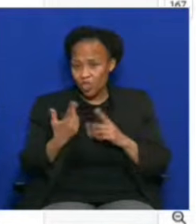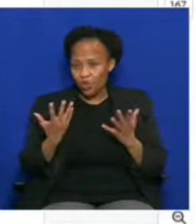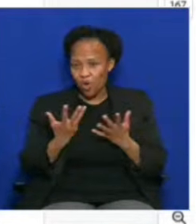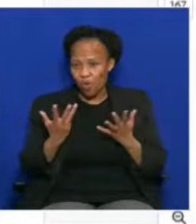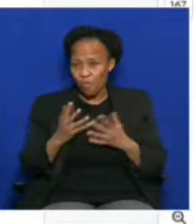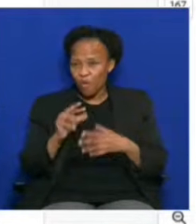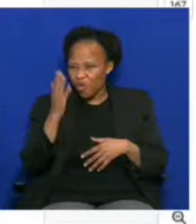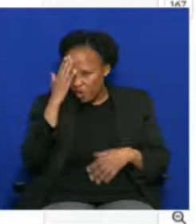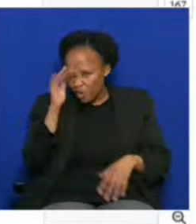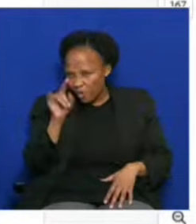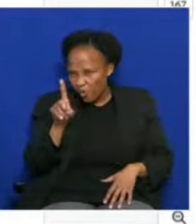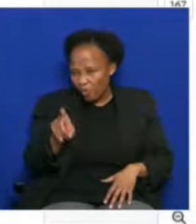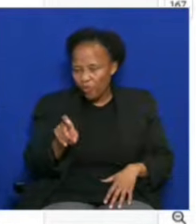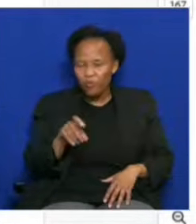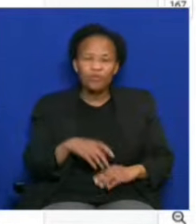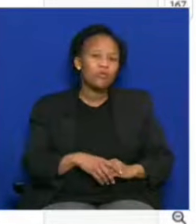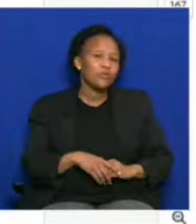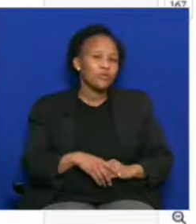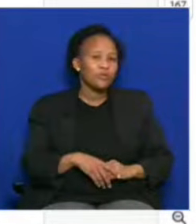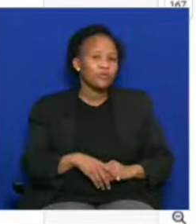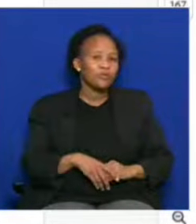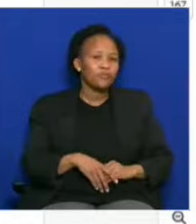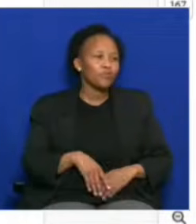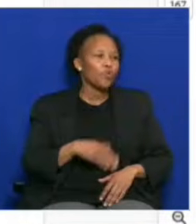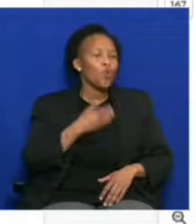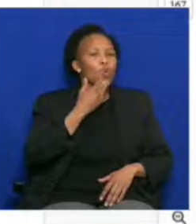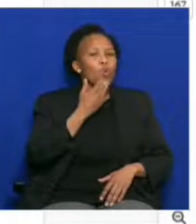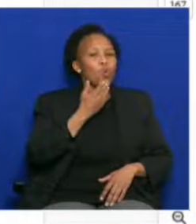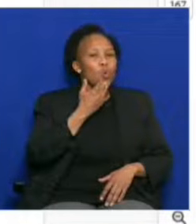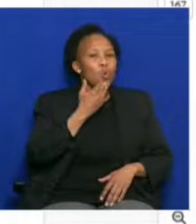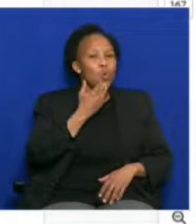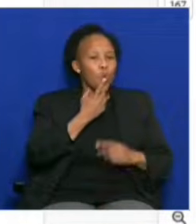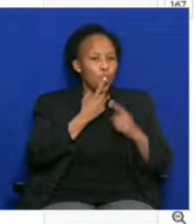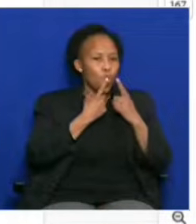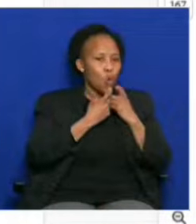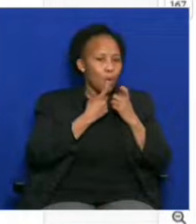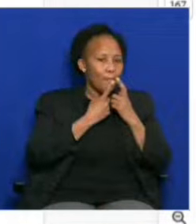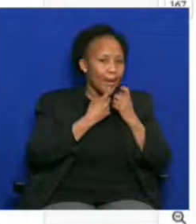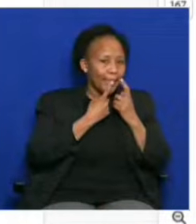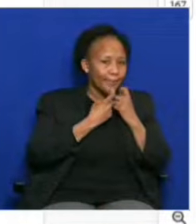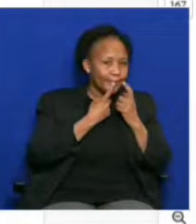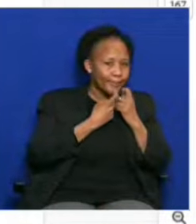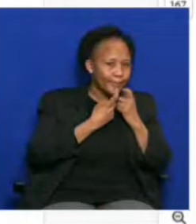Who made the complaint that there was fraud and corruption?